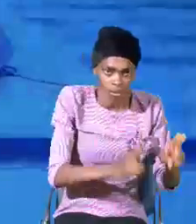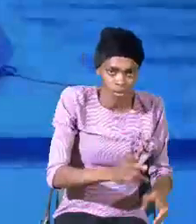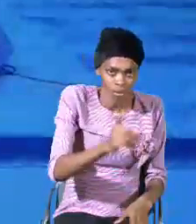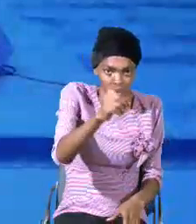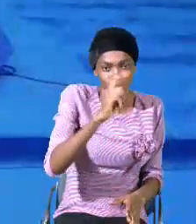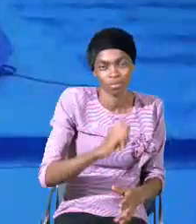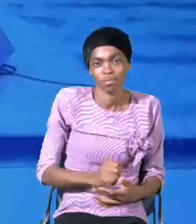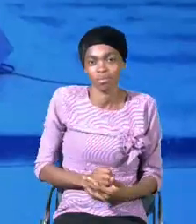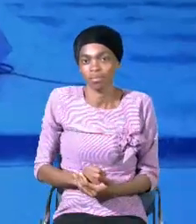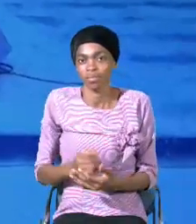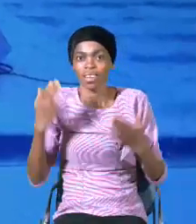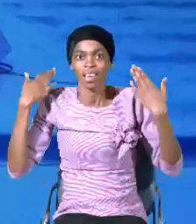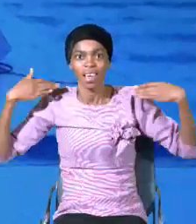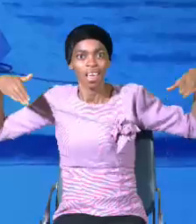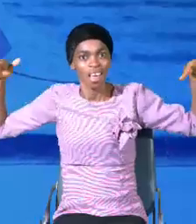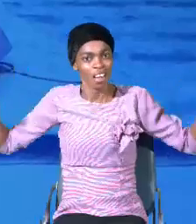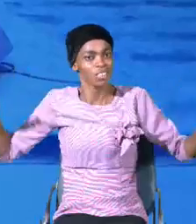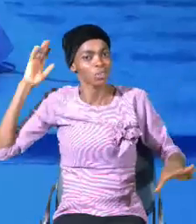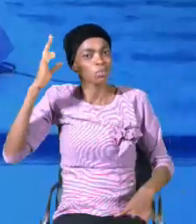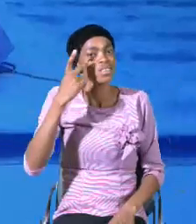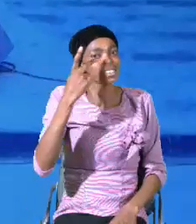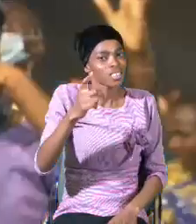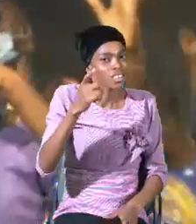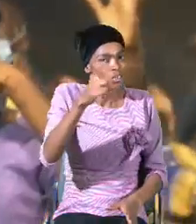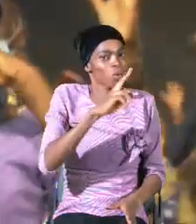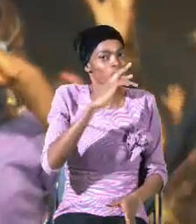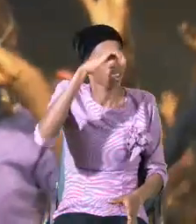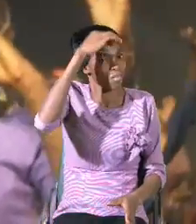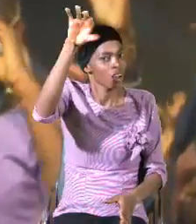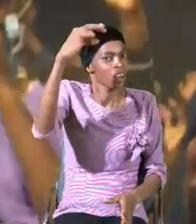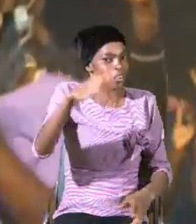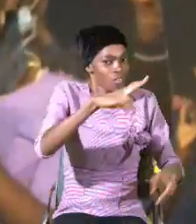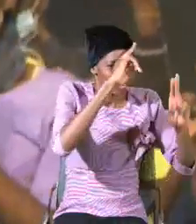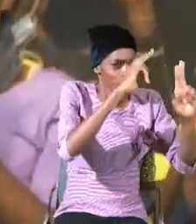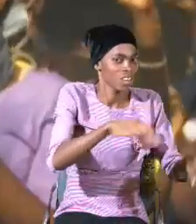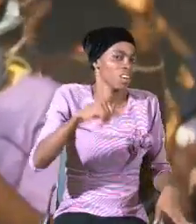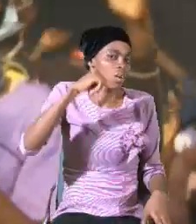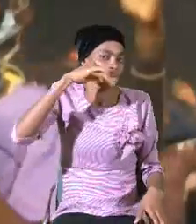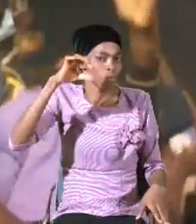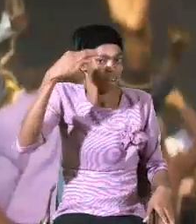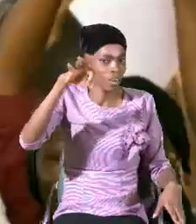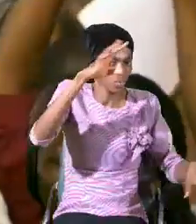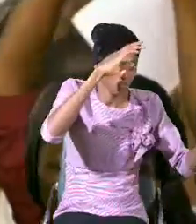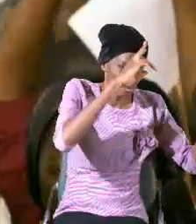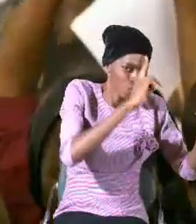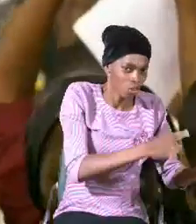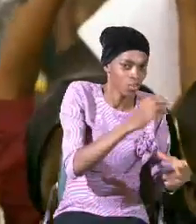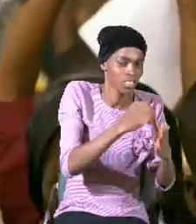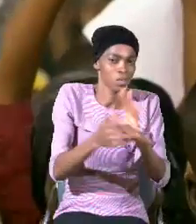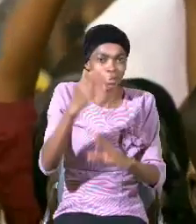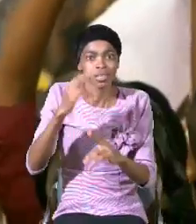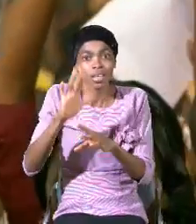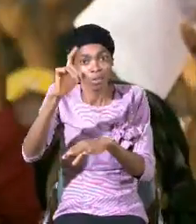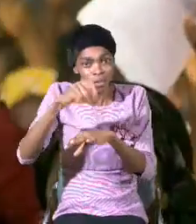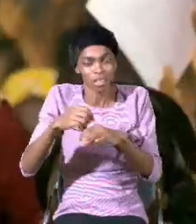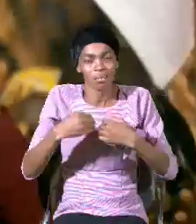Angels will see you are a man of honor. You are a woman of honor. Your time has